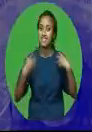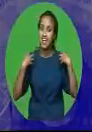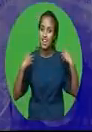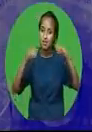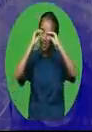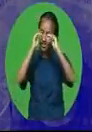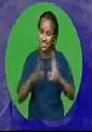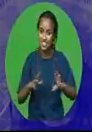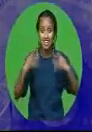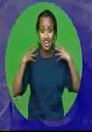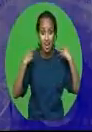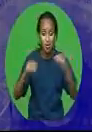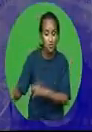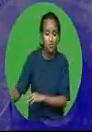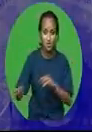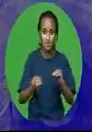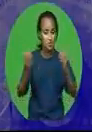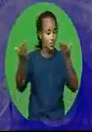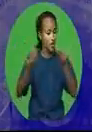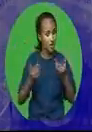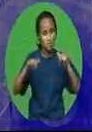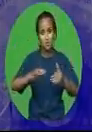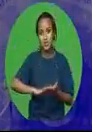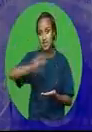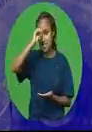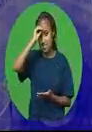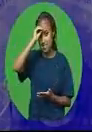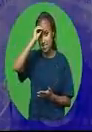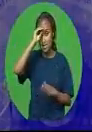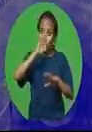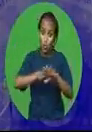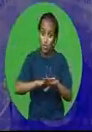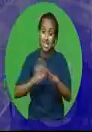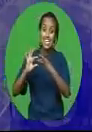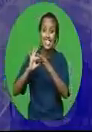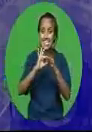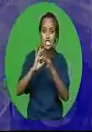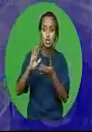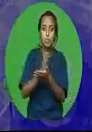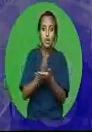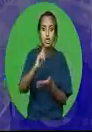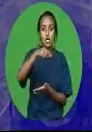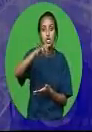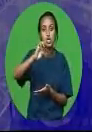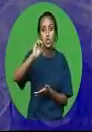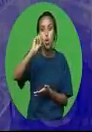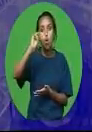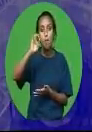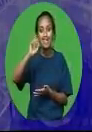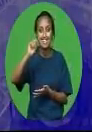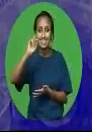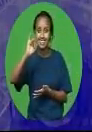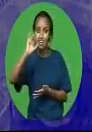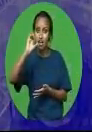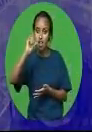Hello teacher, hello students, welcome to today's lesson on the intersection between geometrical solids.